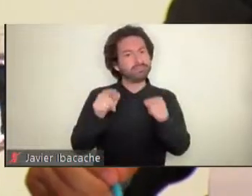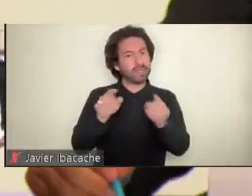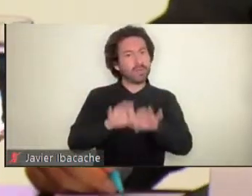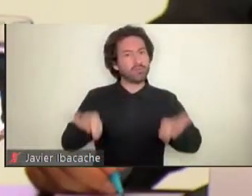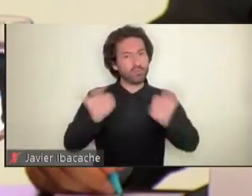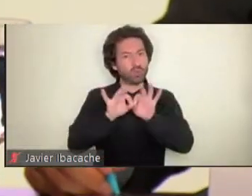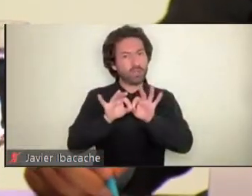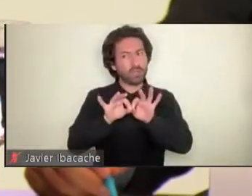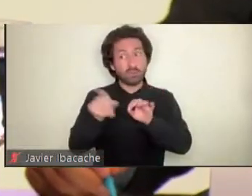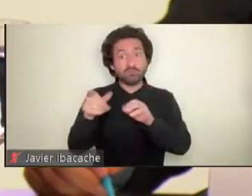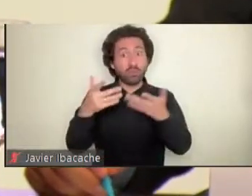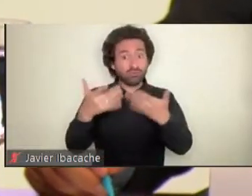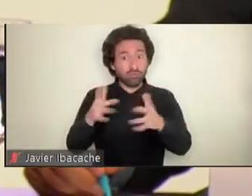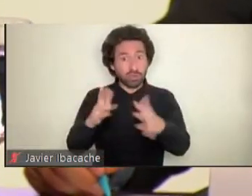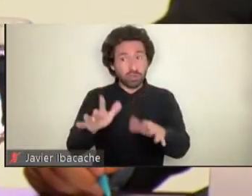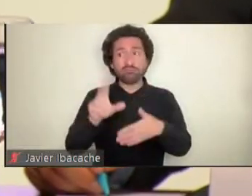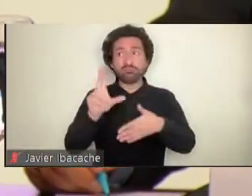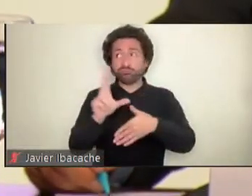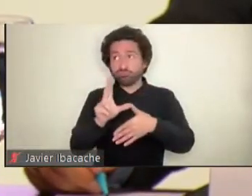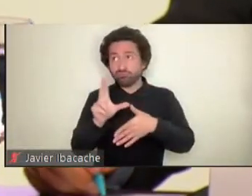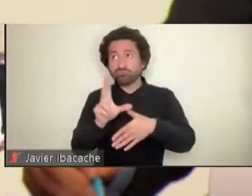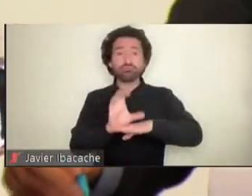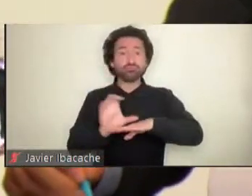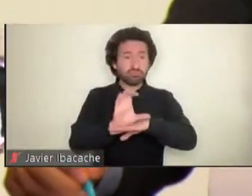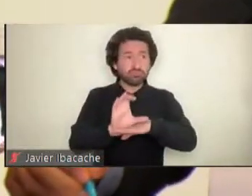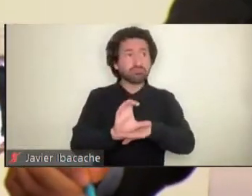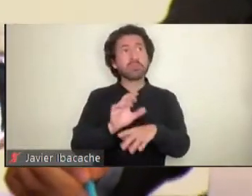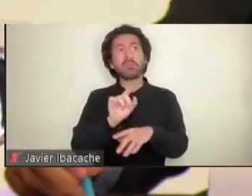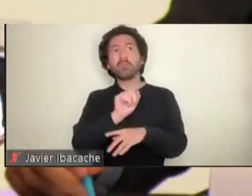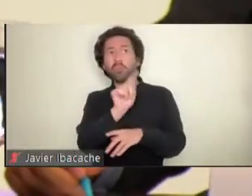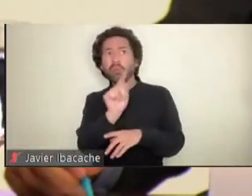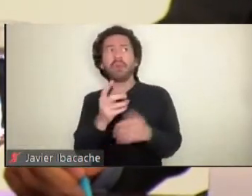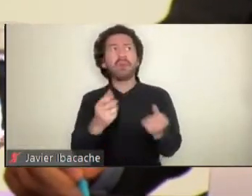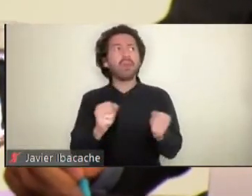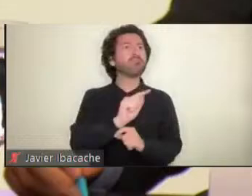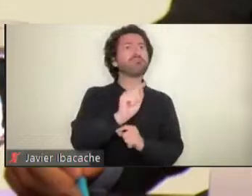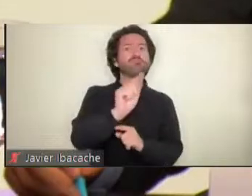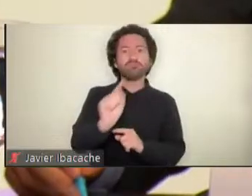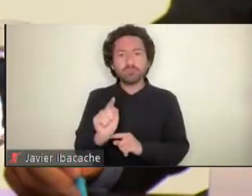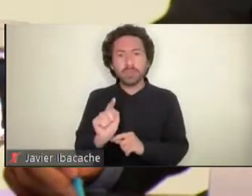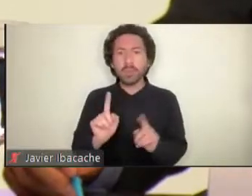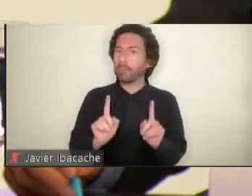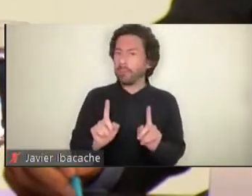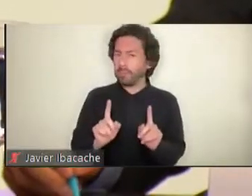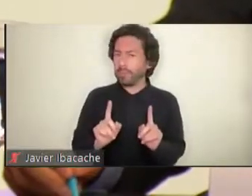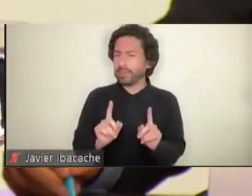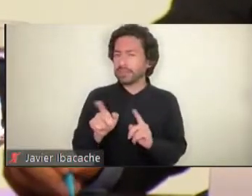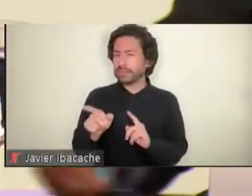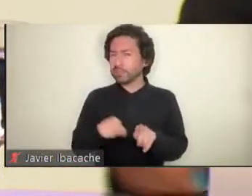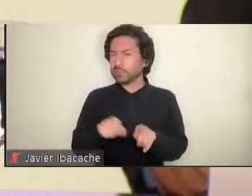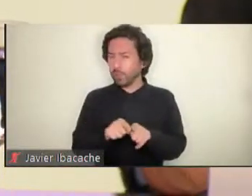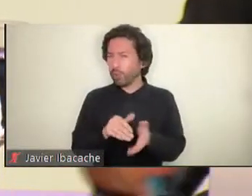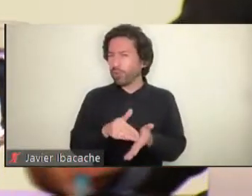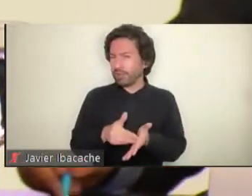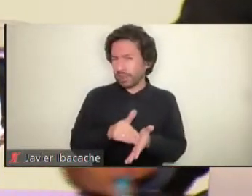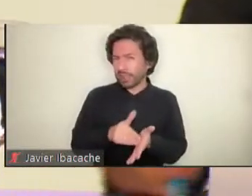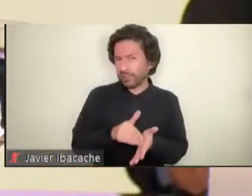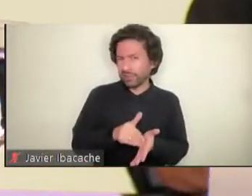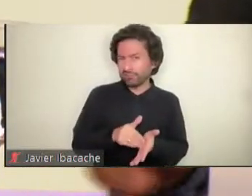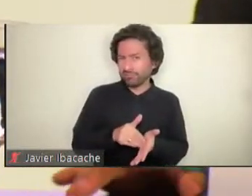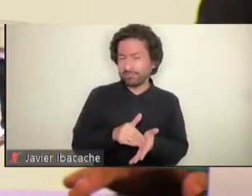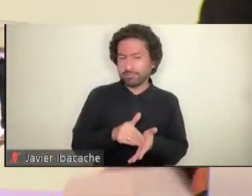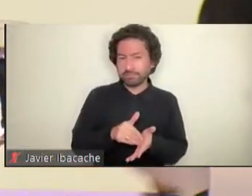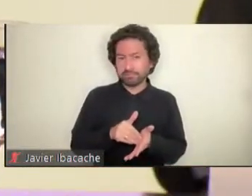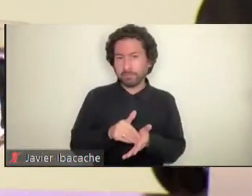the technological expansionism transfer can be very important. They exist in the region,